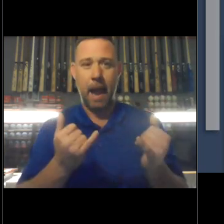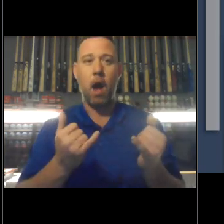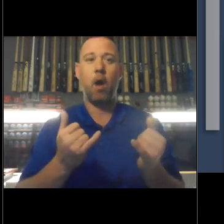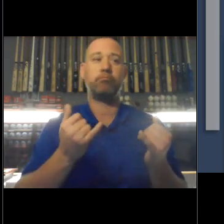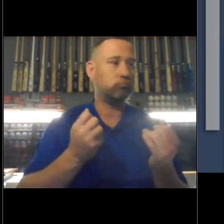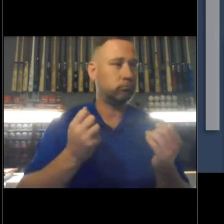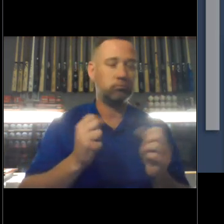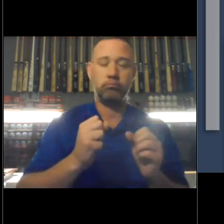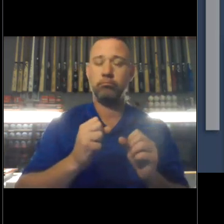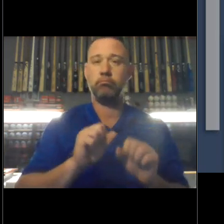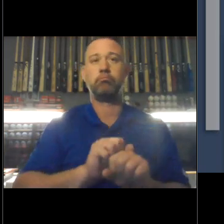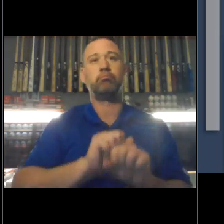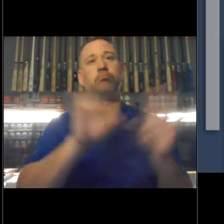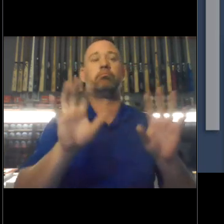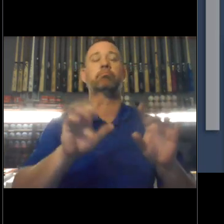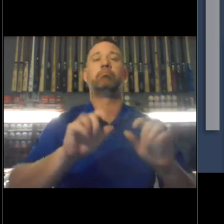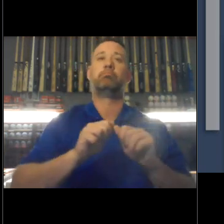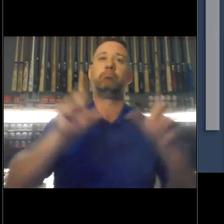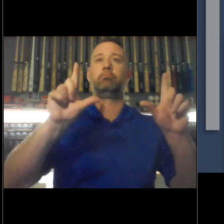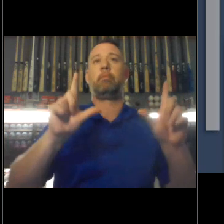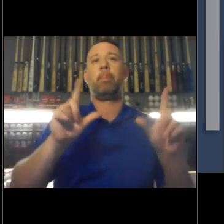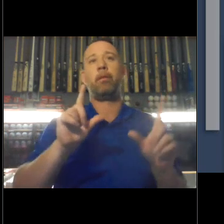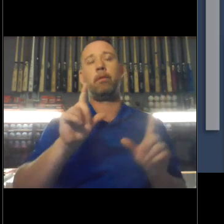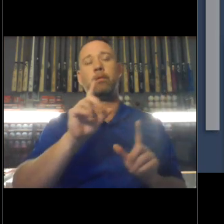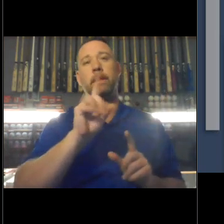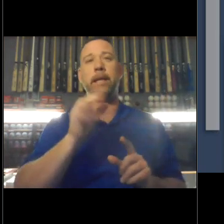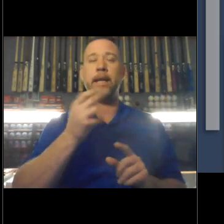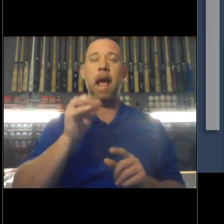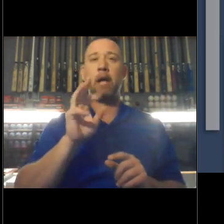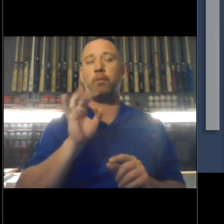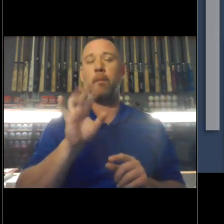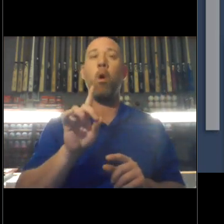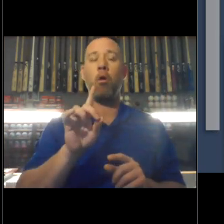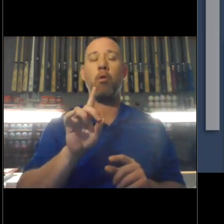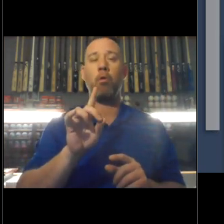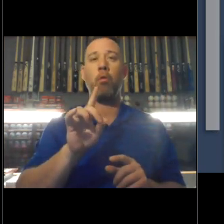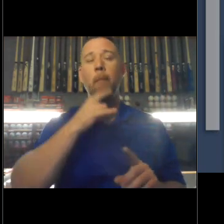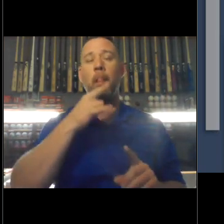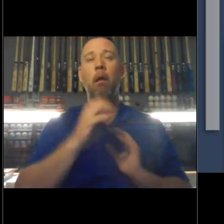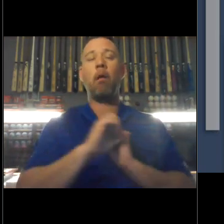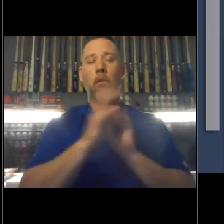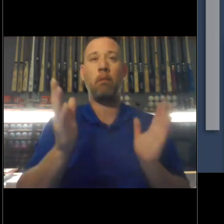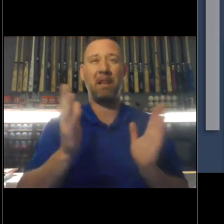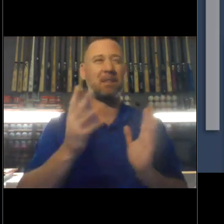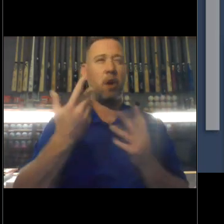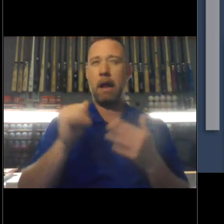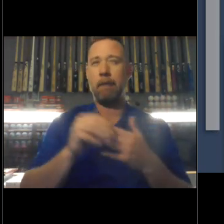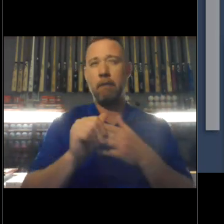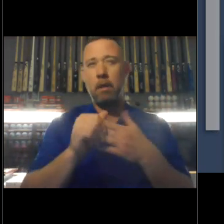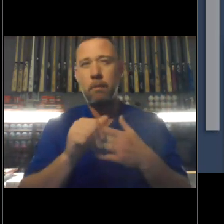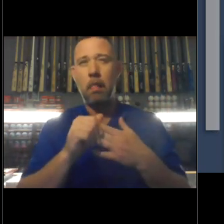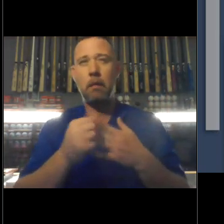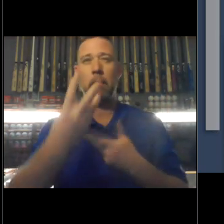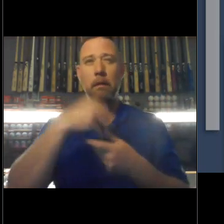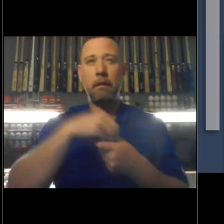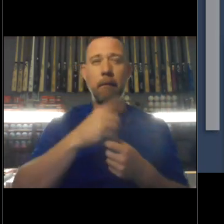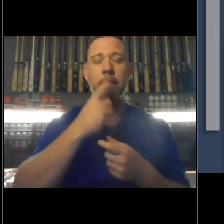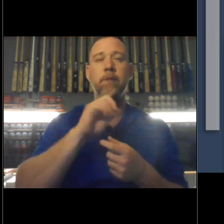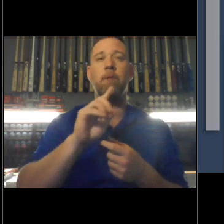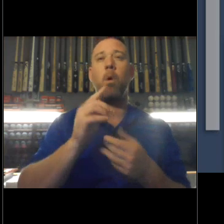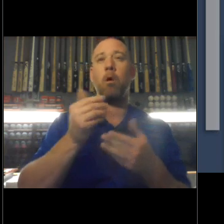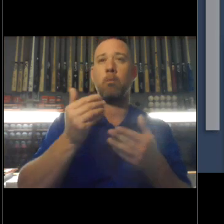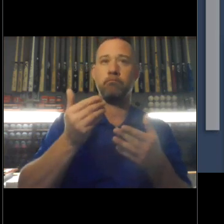dashboard. And are there flexibility built into this plan for innovative